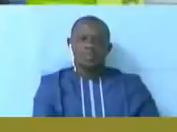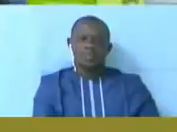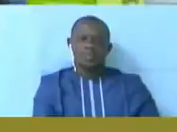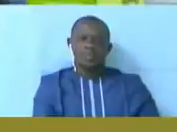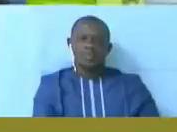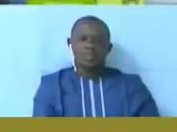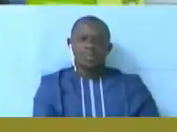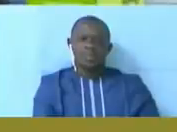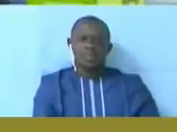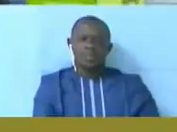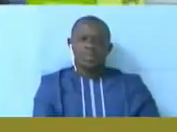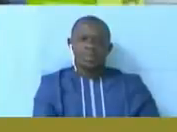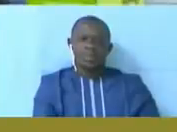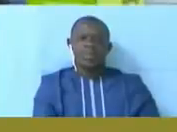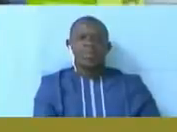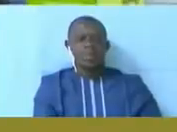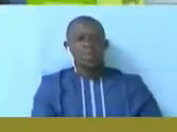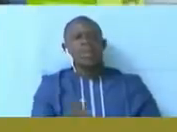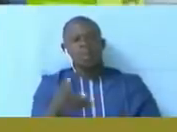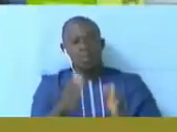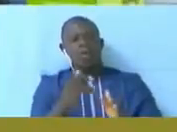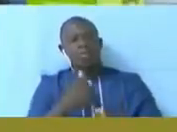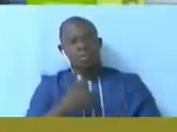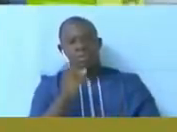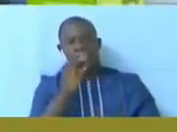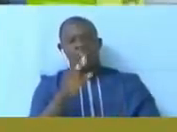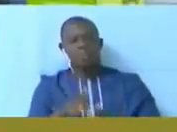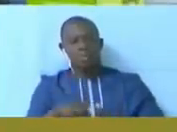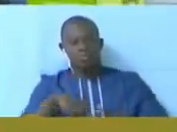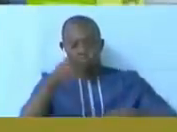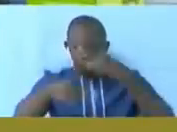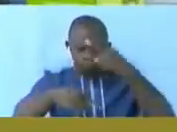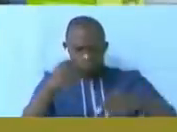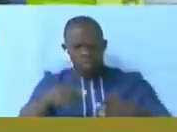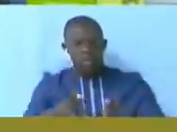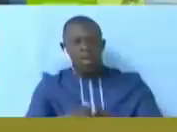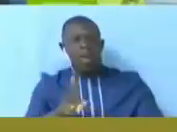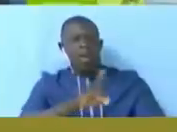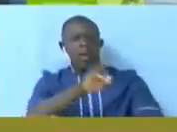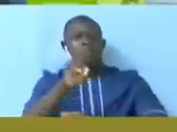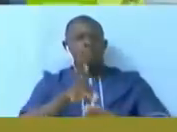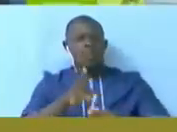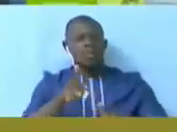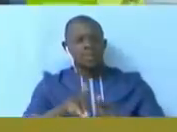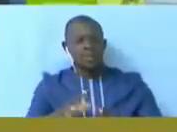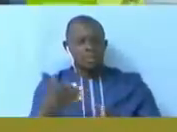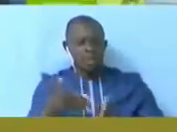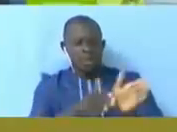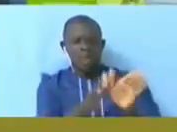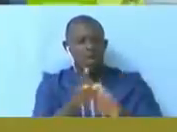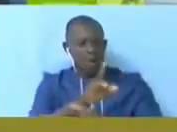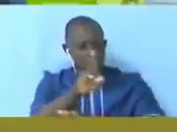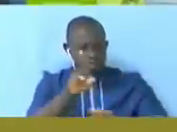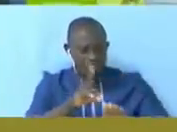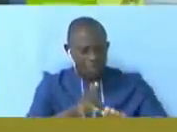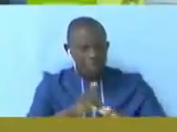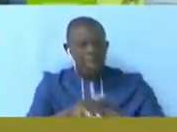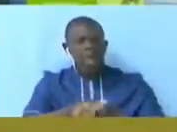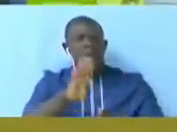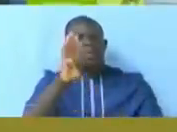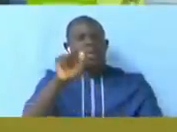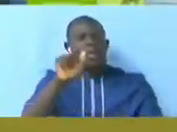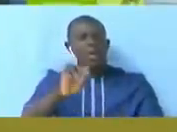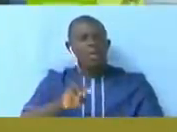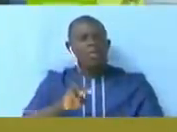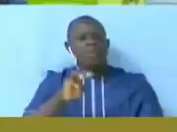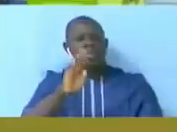mundi. So like I said, I proceeded to Bambatenda, I dropped Abba and then I came back. Tumole nganya kasi alantendenda